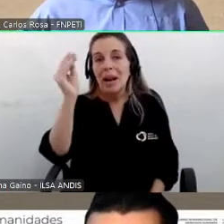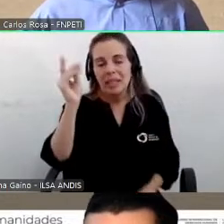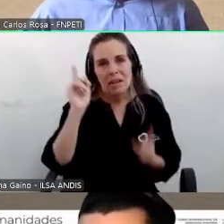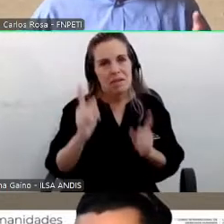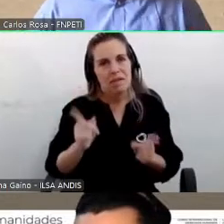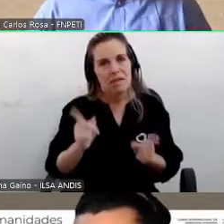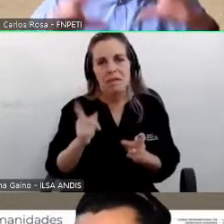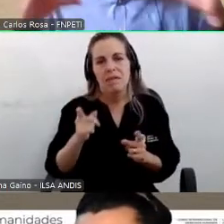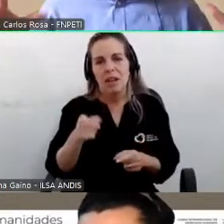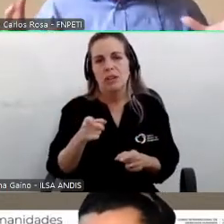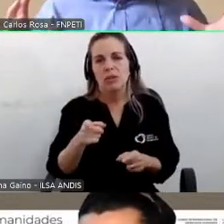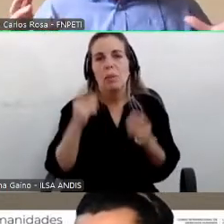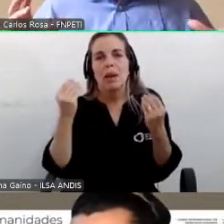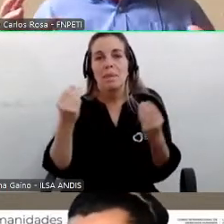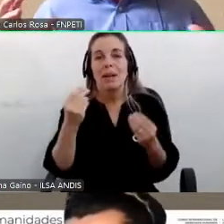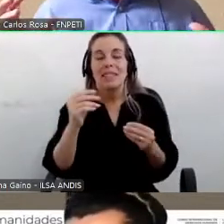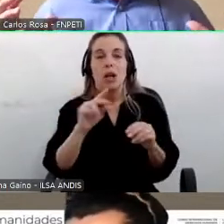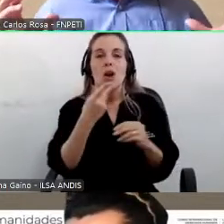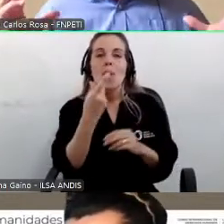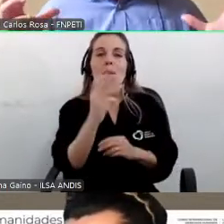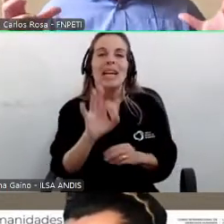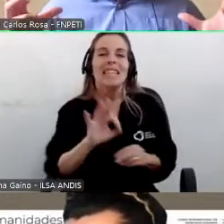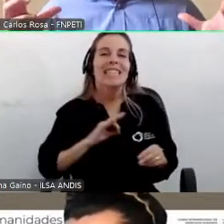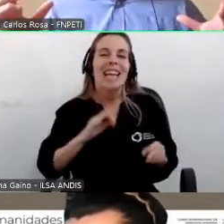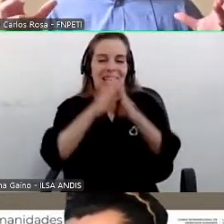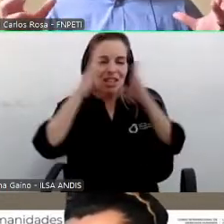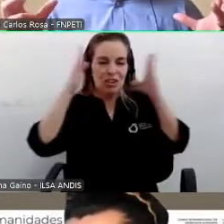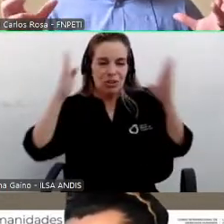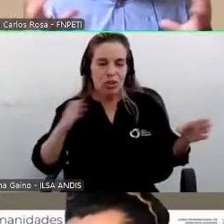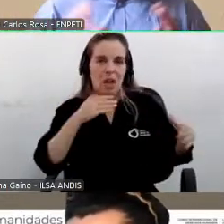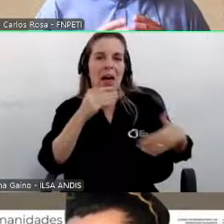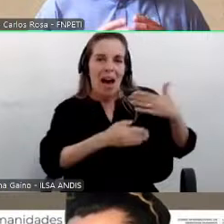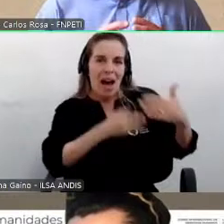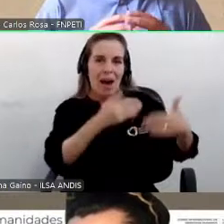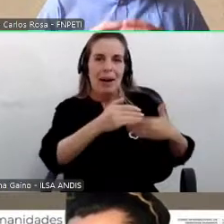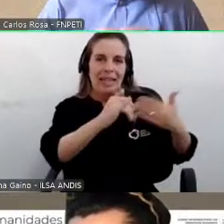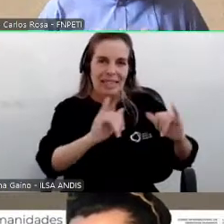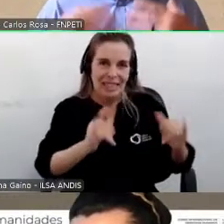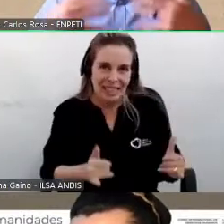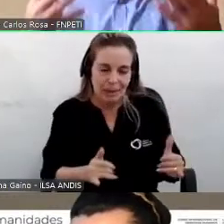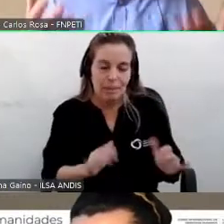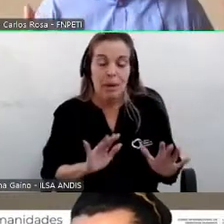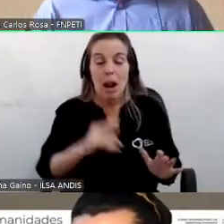despite progress made over the last 20 years. So some just final considerations.